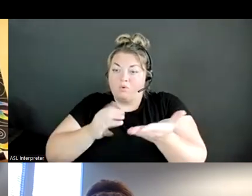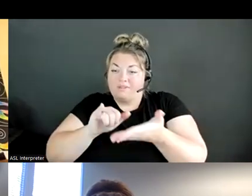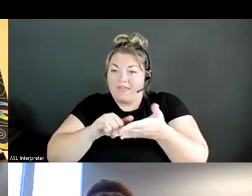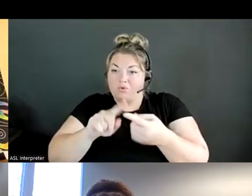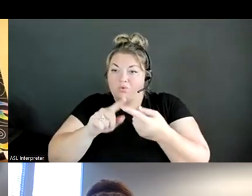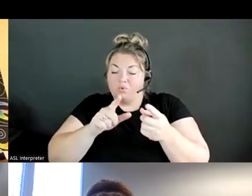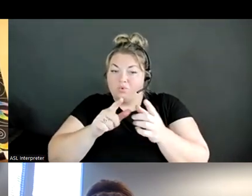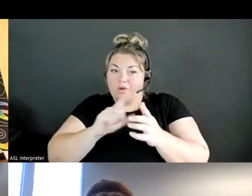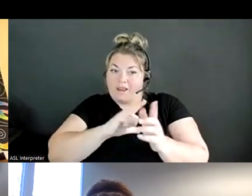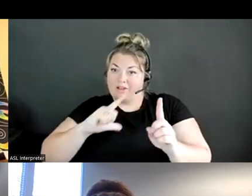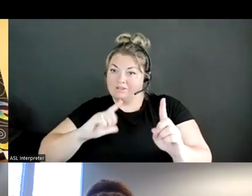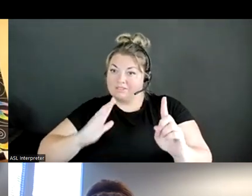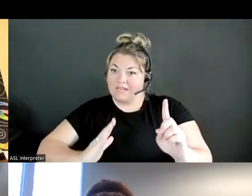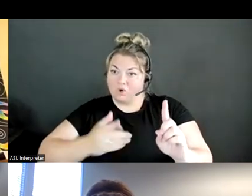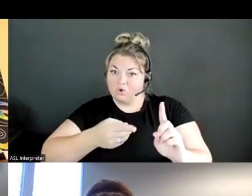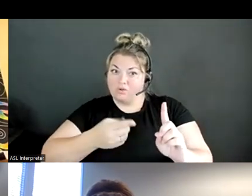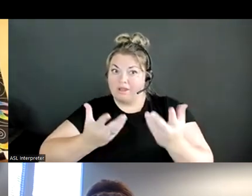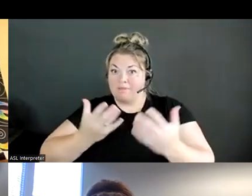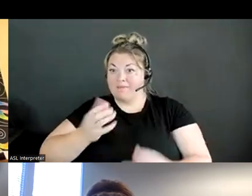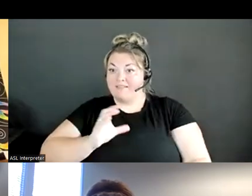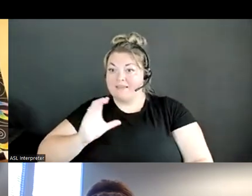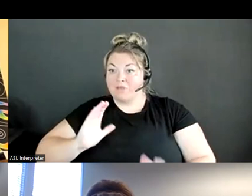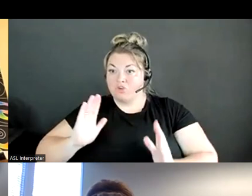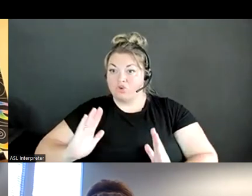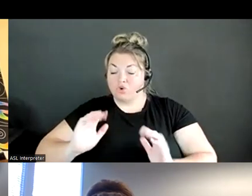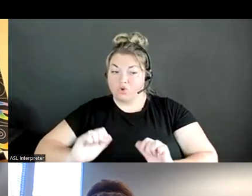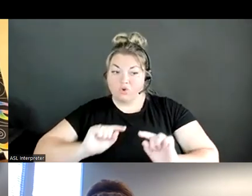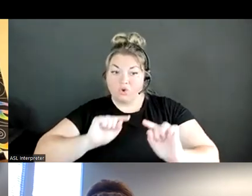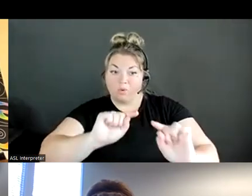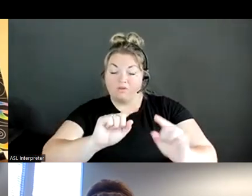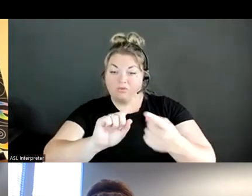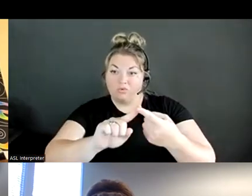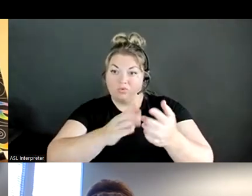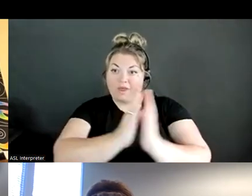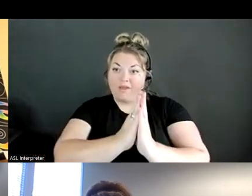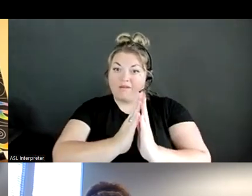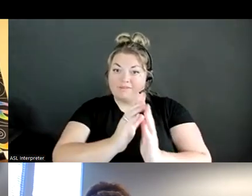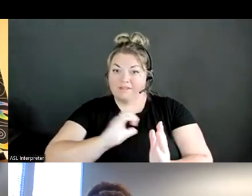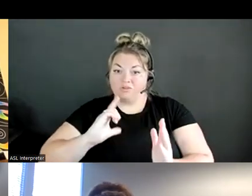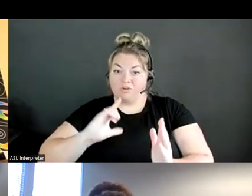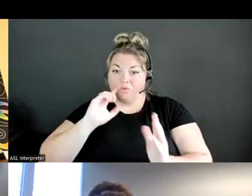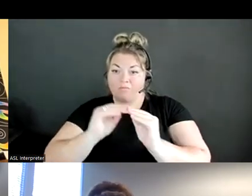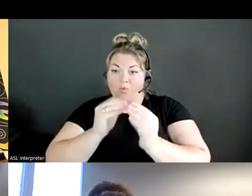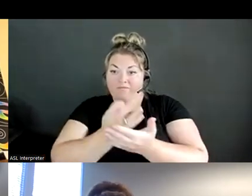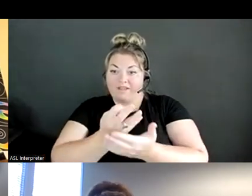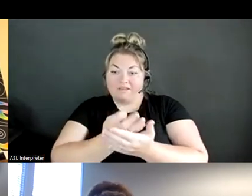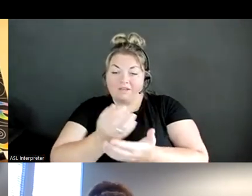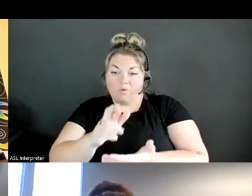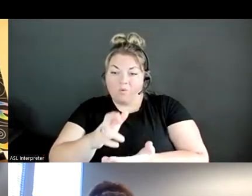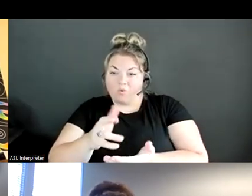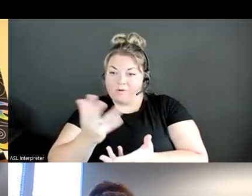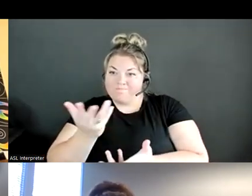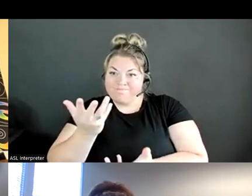like have the commissioner like go and ask the legislature for like more funding? Or I